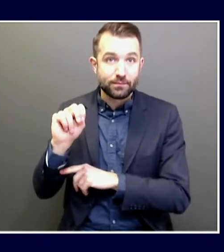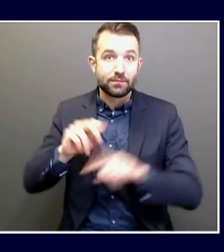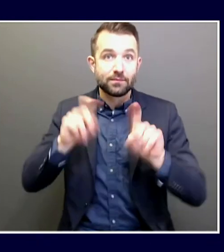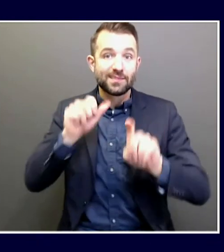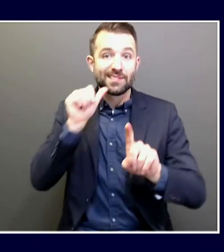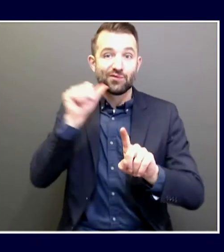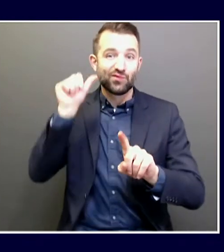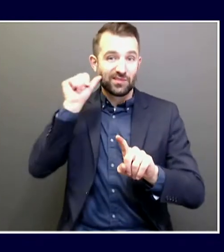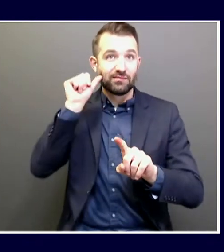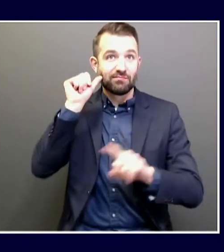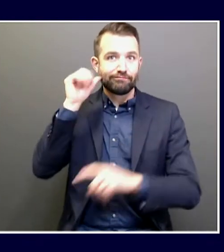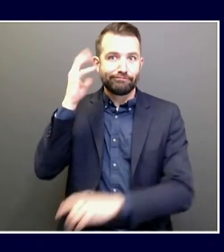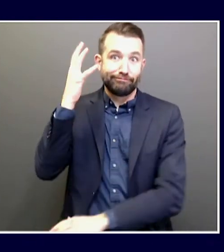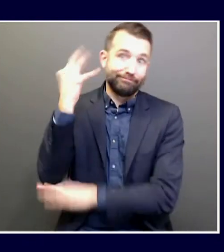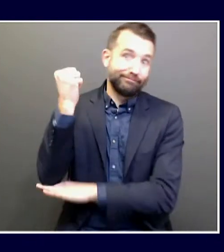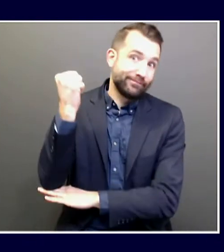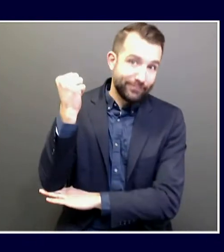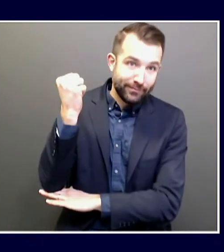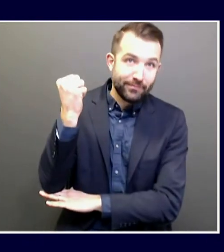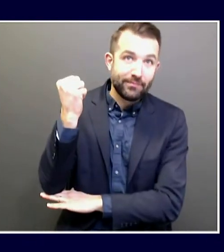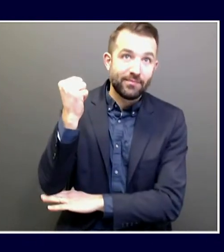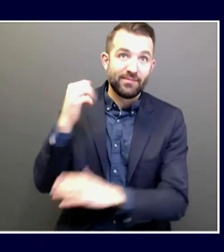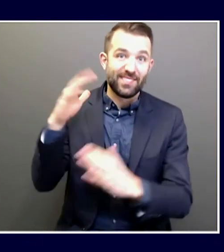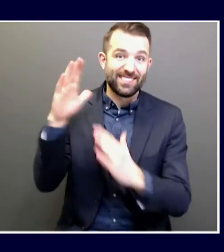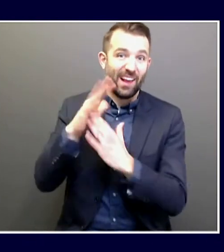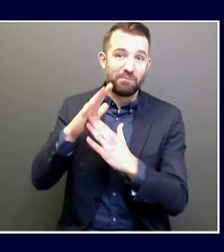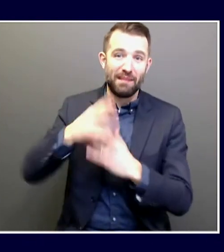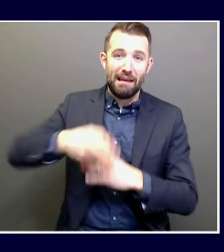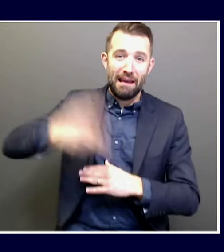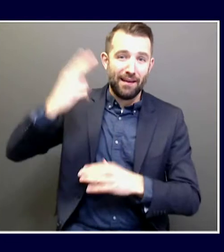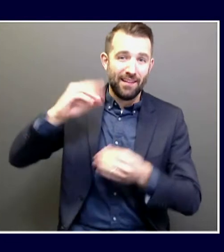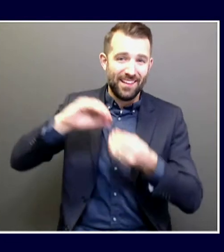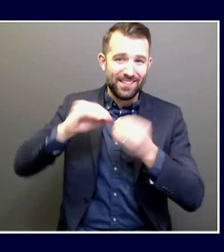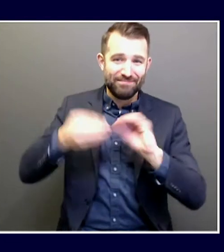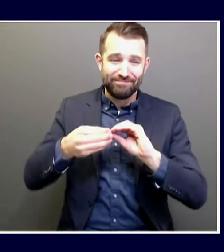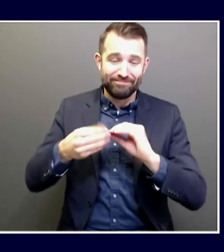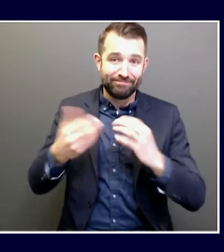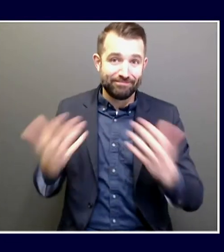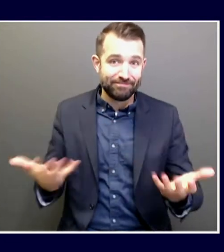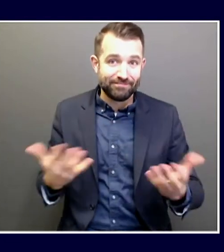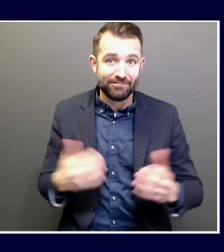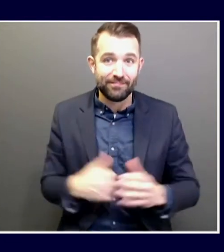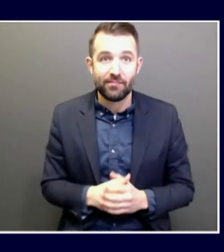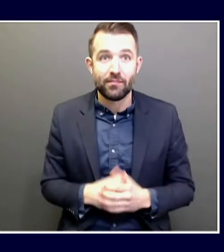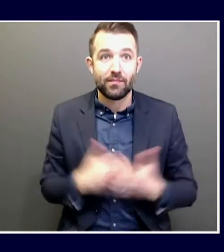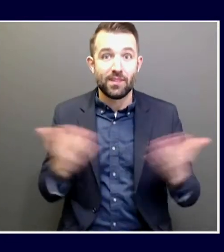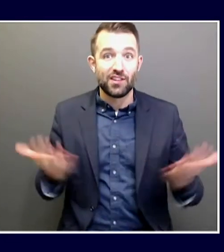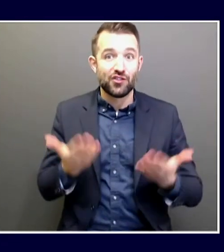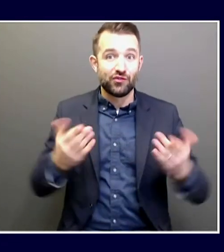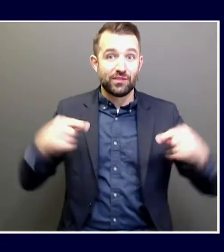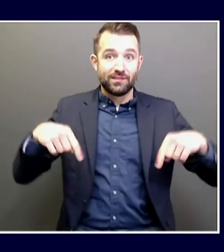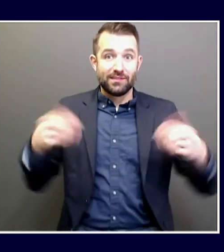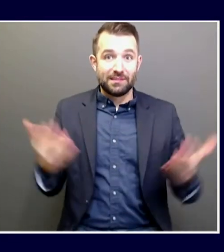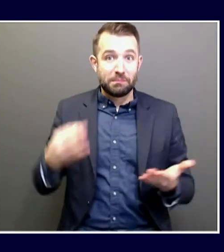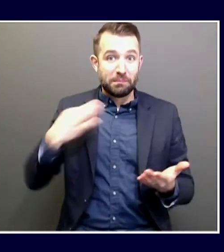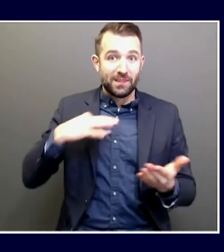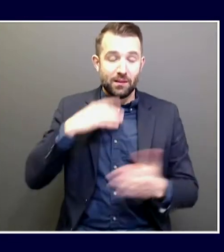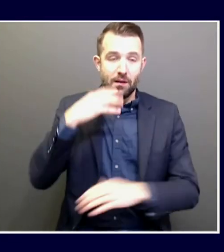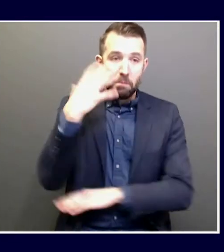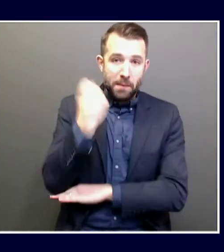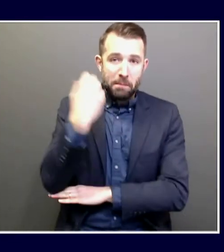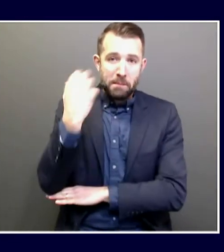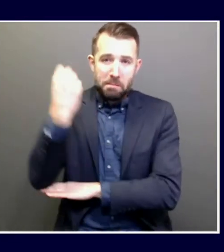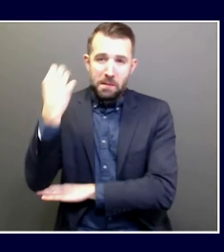there for antigen tests that are being conducted and reported across the state. Testing still remains a challenge, but it's